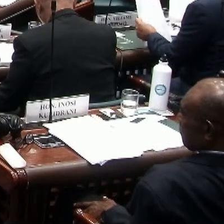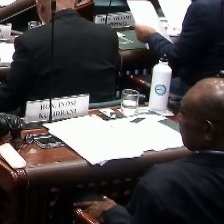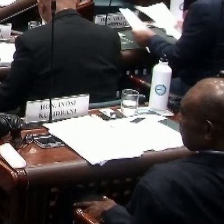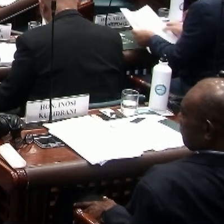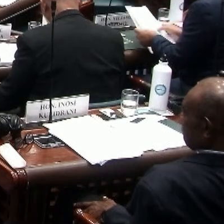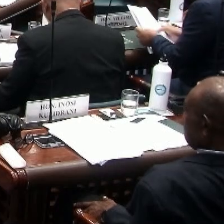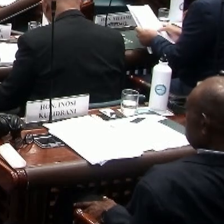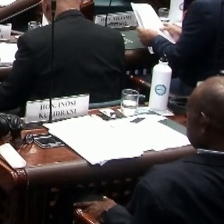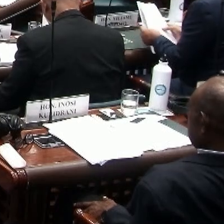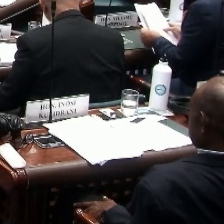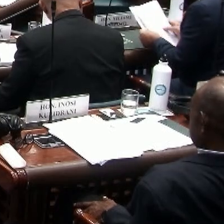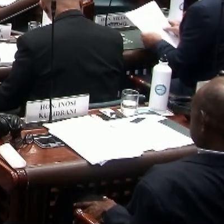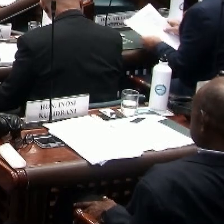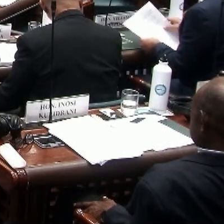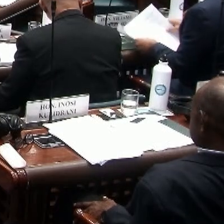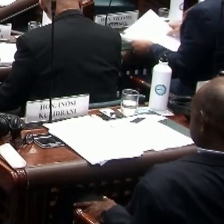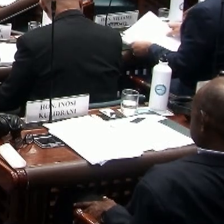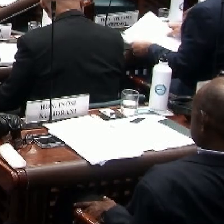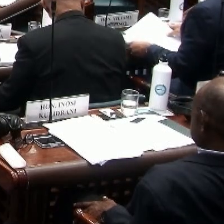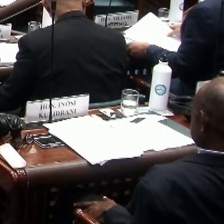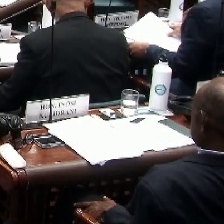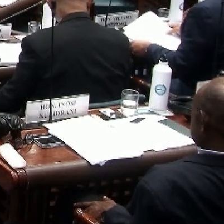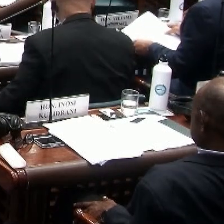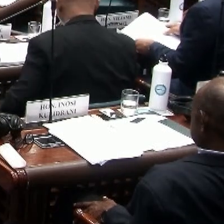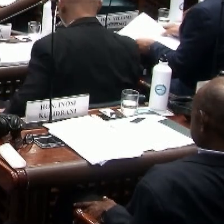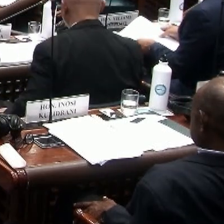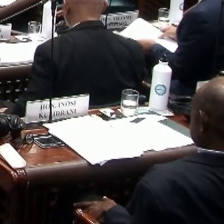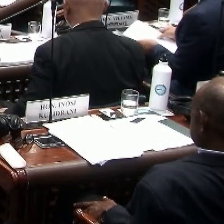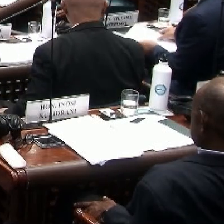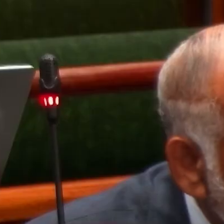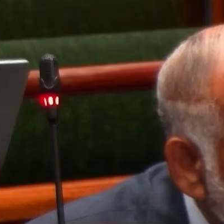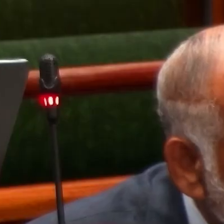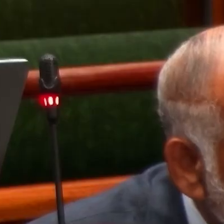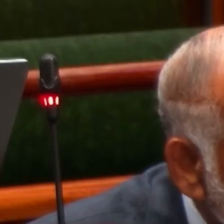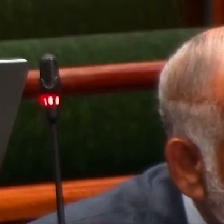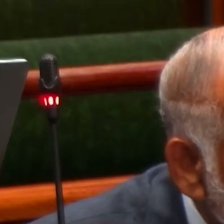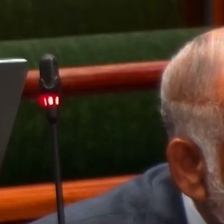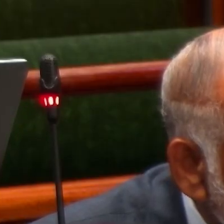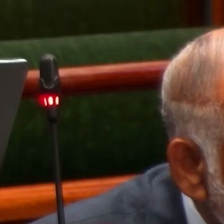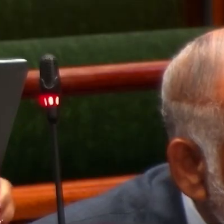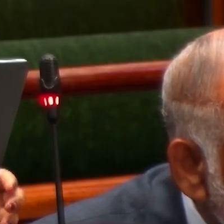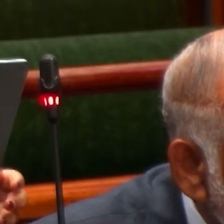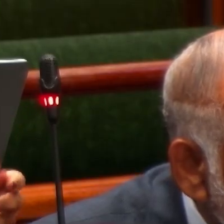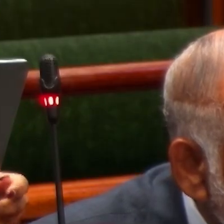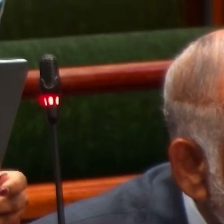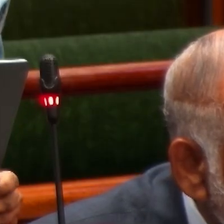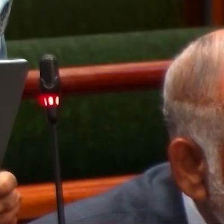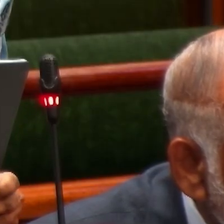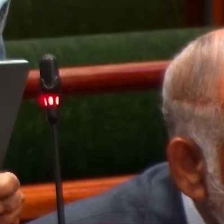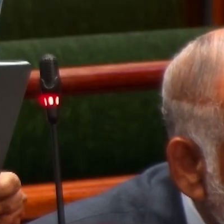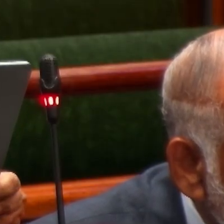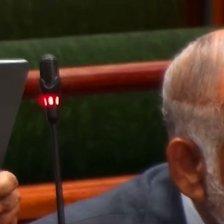you, Mr. Speaker. Mr. Speaker, Honorable Prime Minister, Honorable Cabinet Ministers, Assistant Ministers,